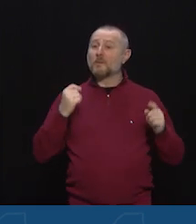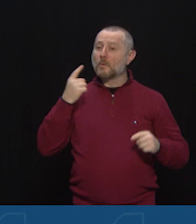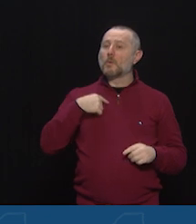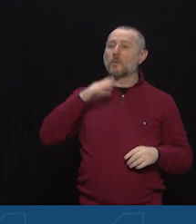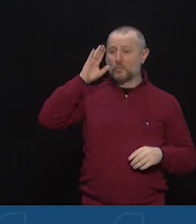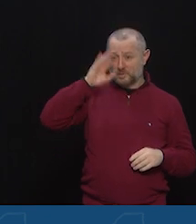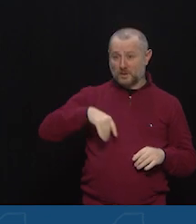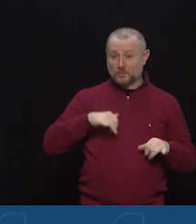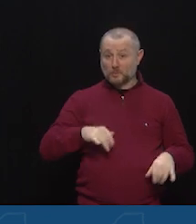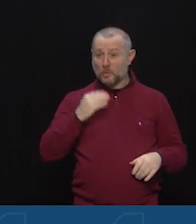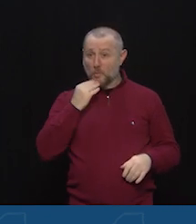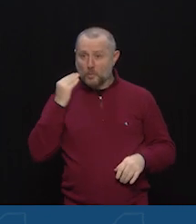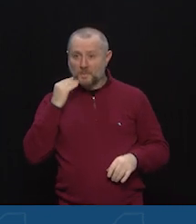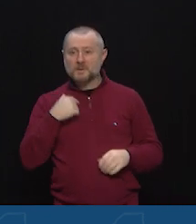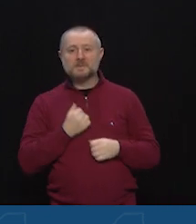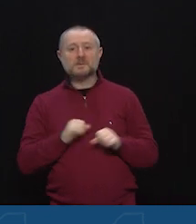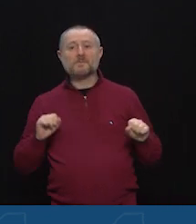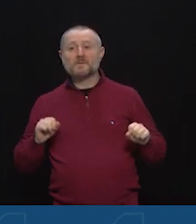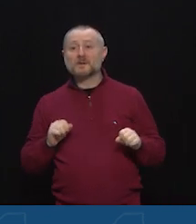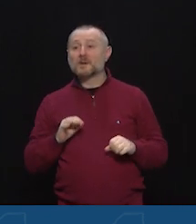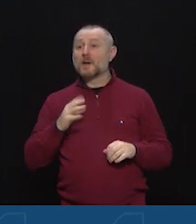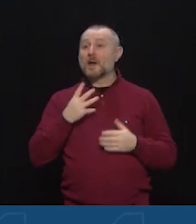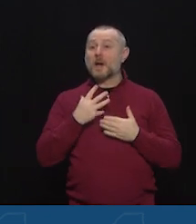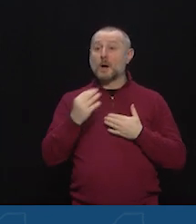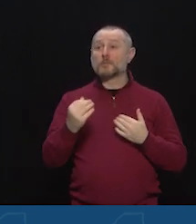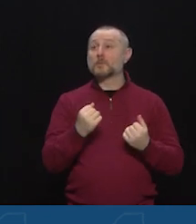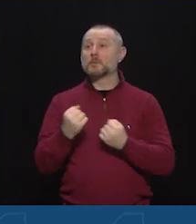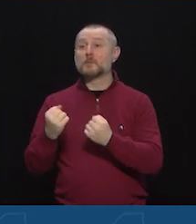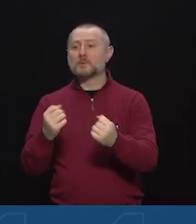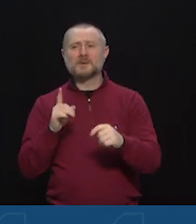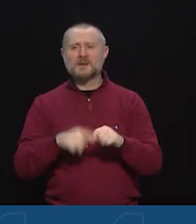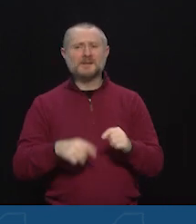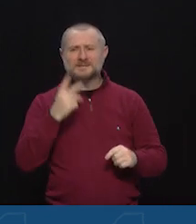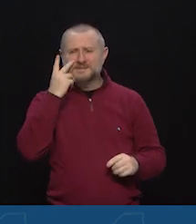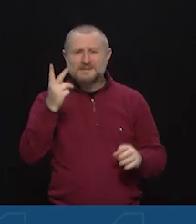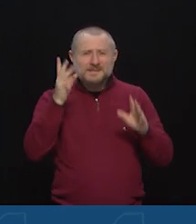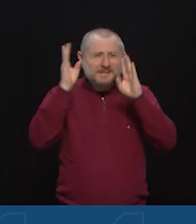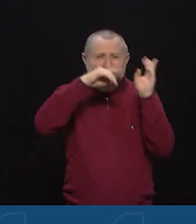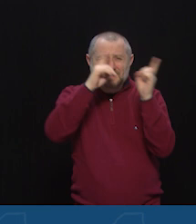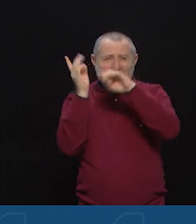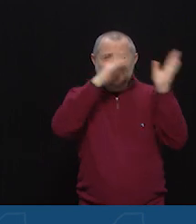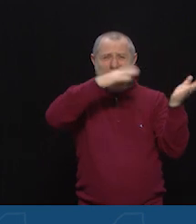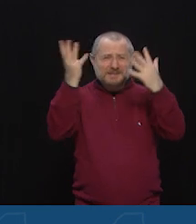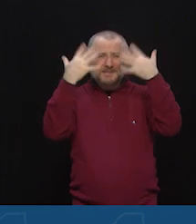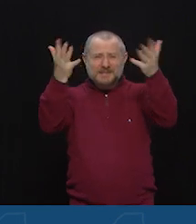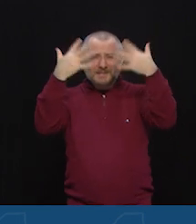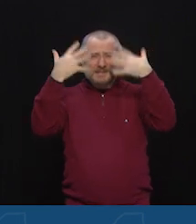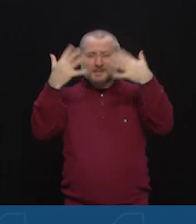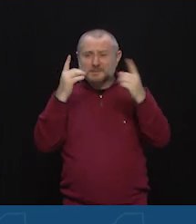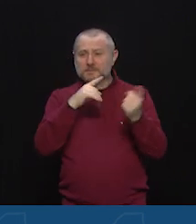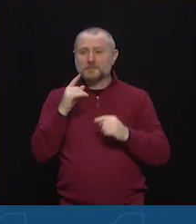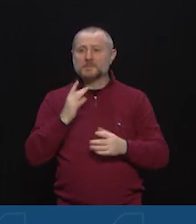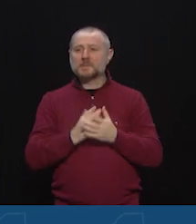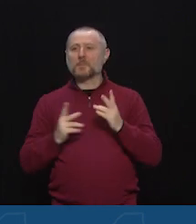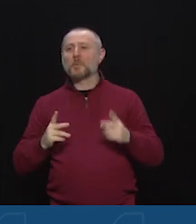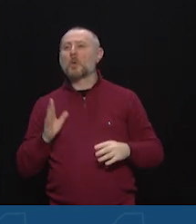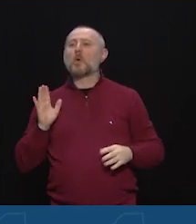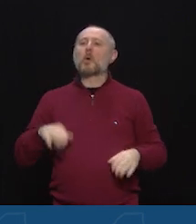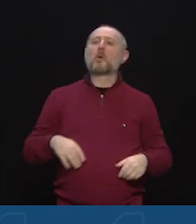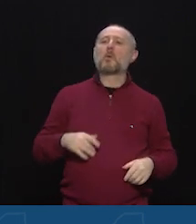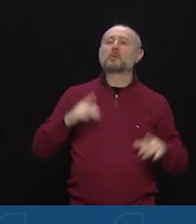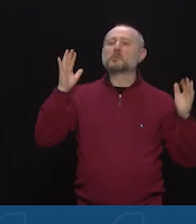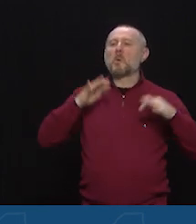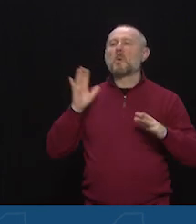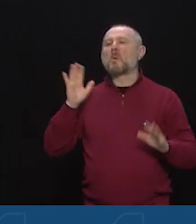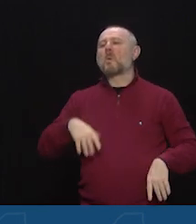the highways where there was zero visibility. That is dangerous. And for people who are not as accustomed, they think, well, I'll just run to the store. I'll just run out. I'm just going to pick my kids. My